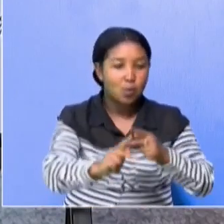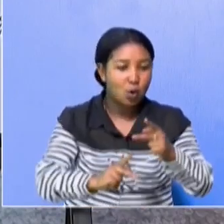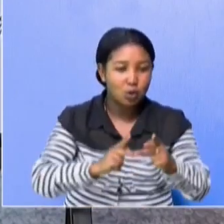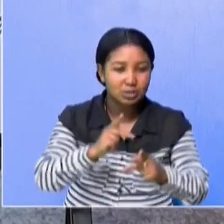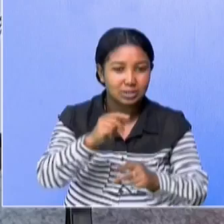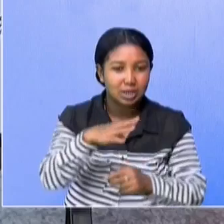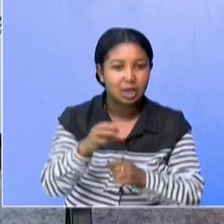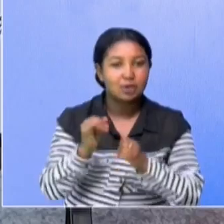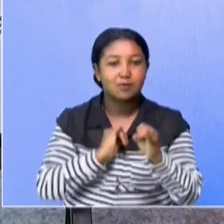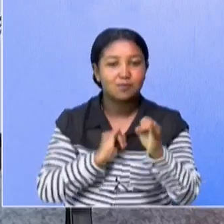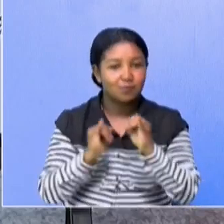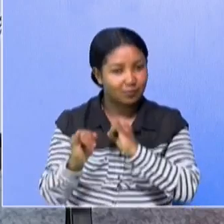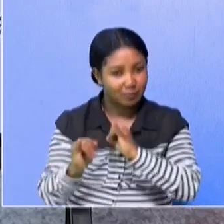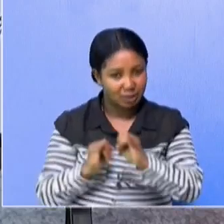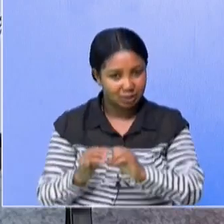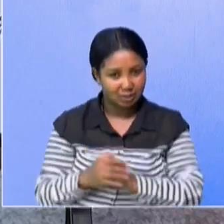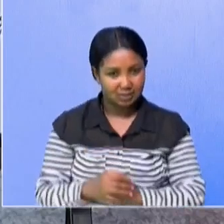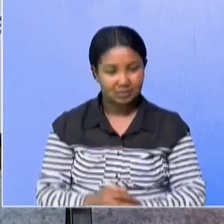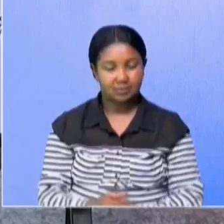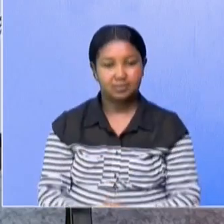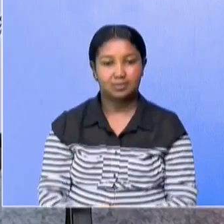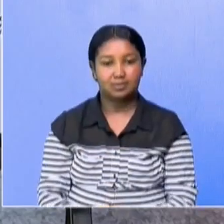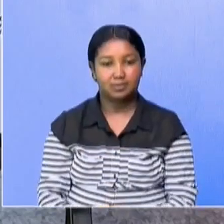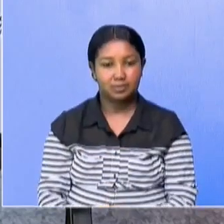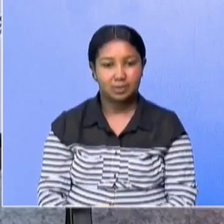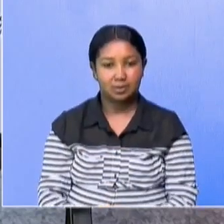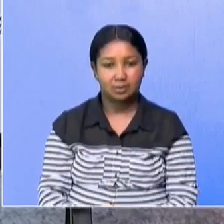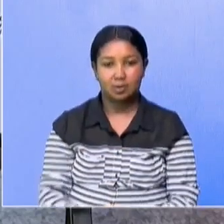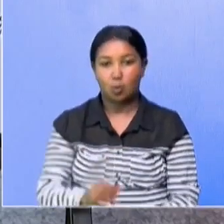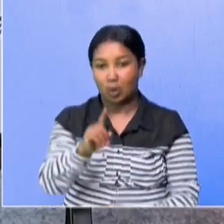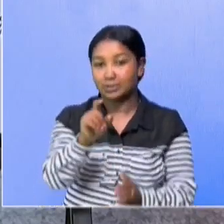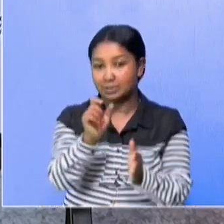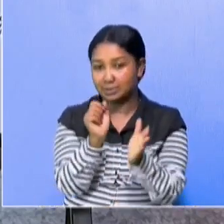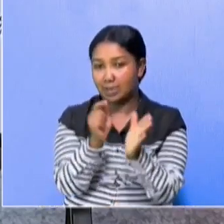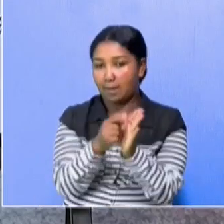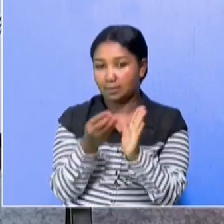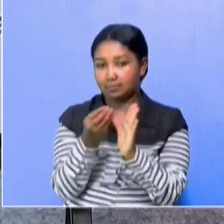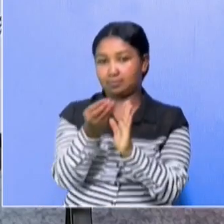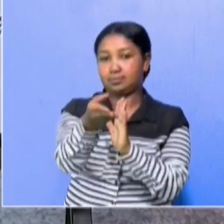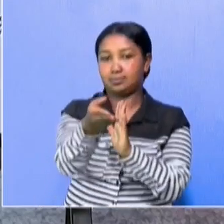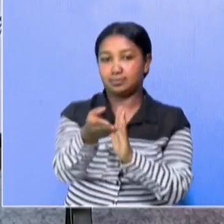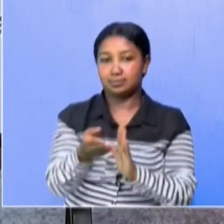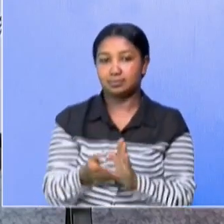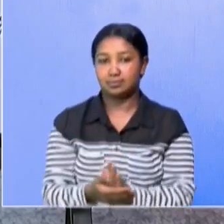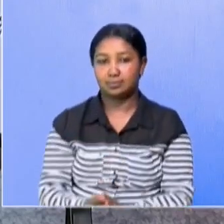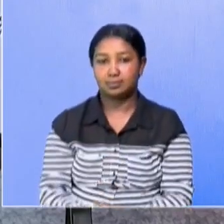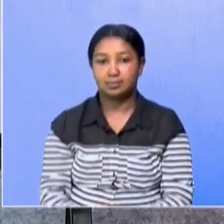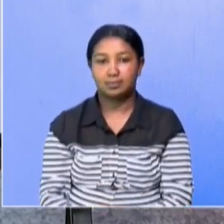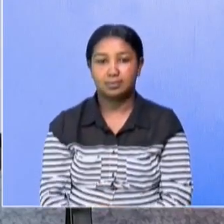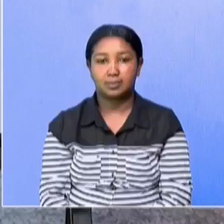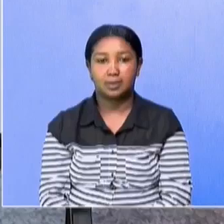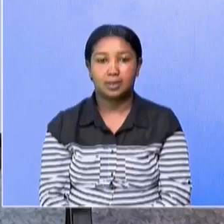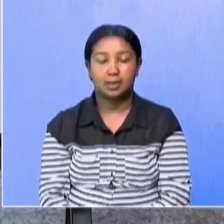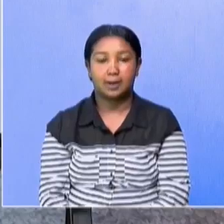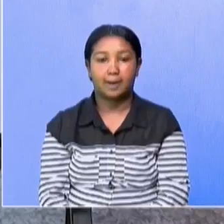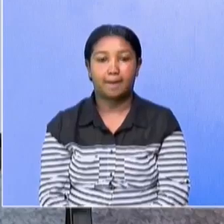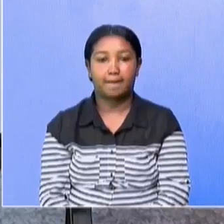and information. Let me give you one sample example. Come on.